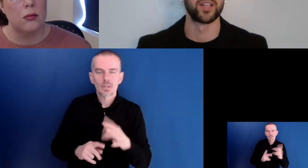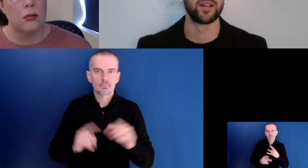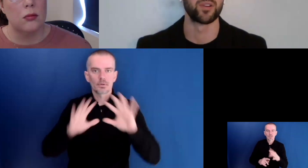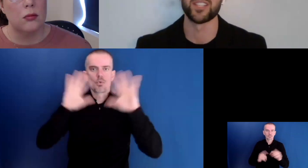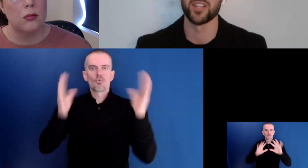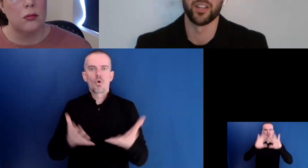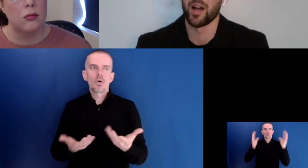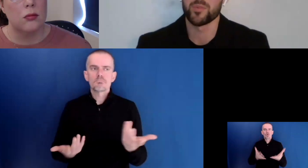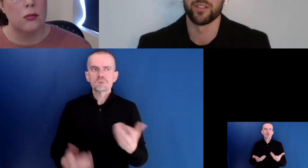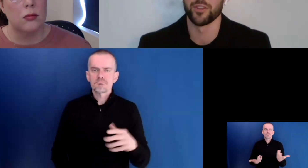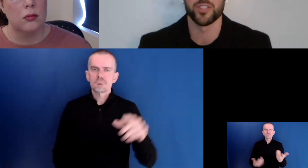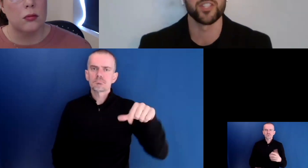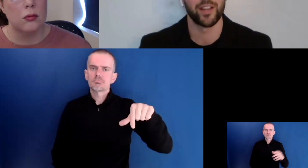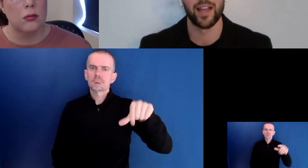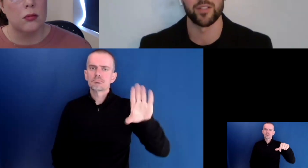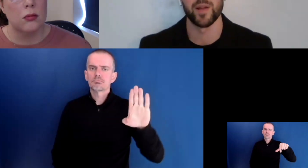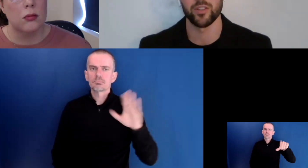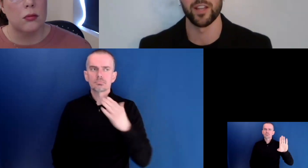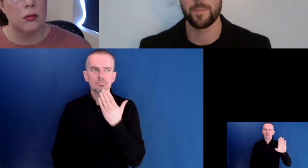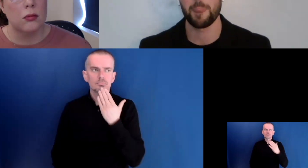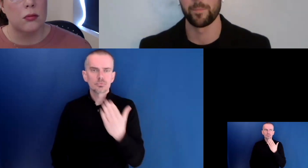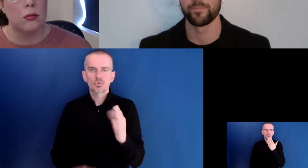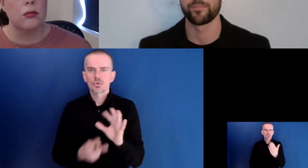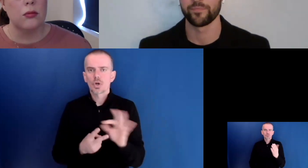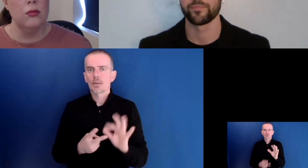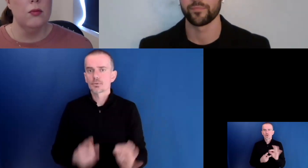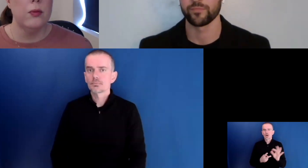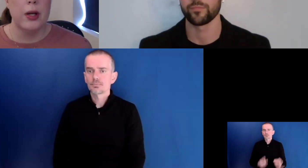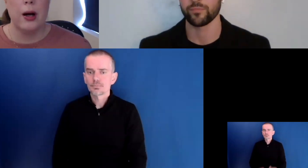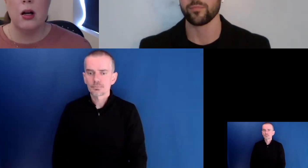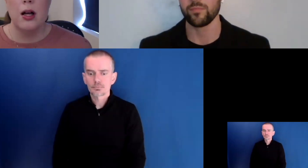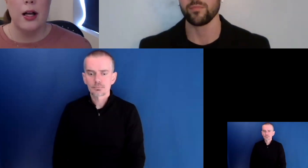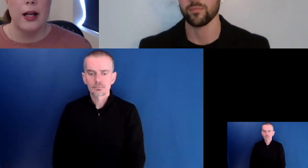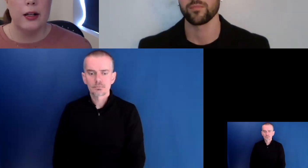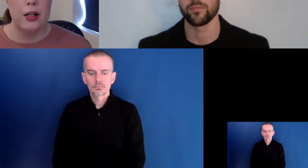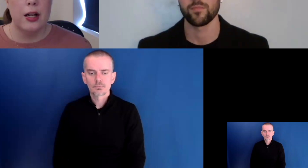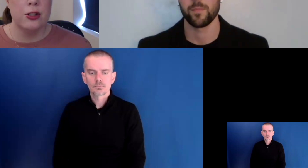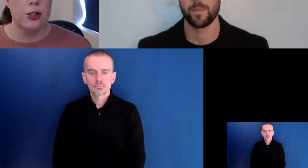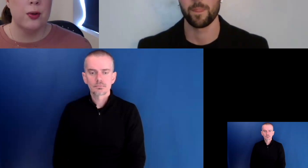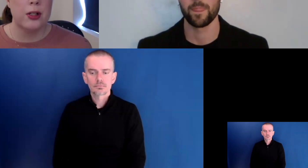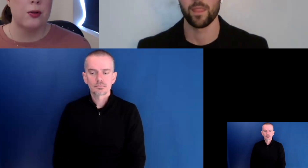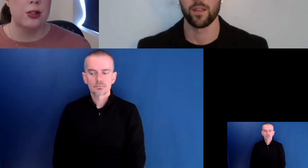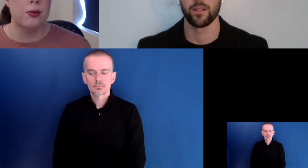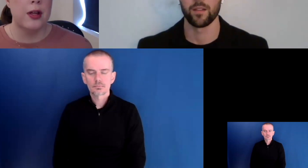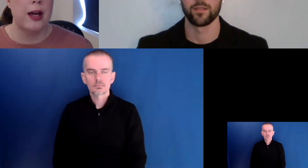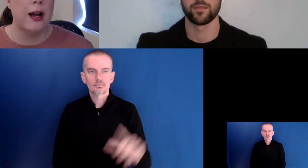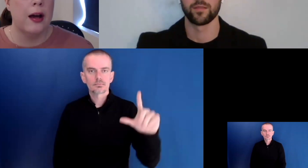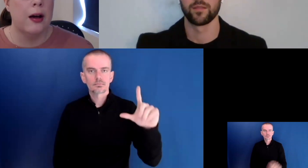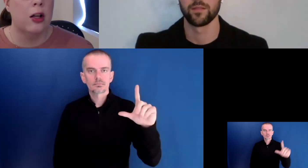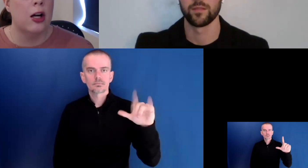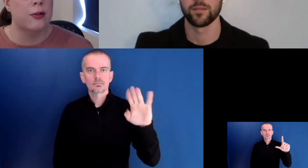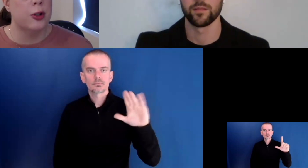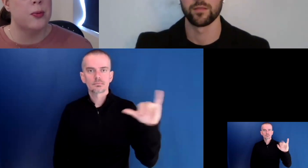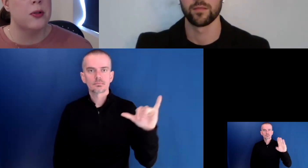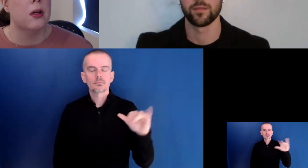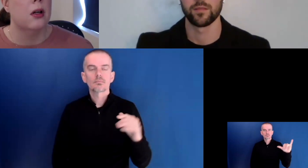a pretty solid option if you're just starting out, especially. Yeah. And just a quick note too that